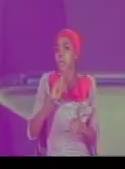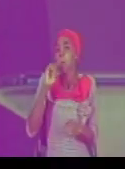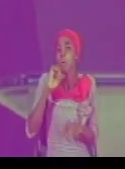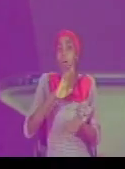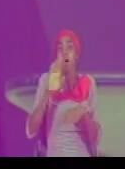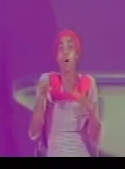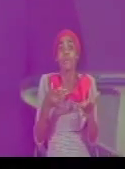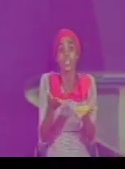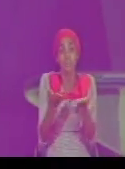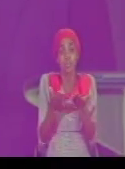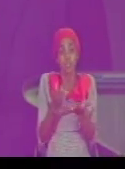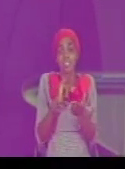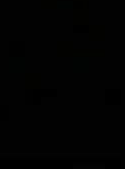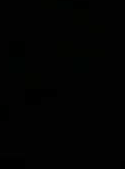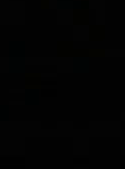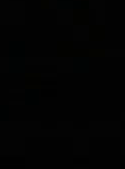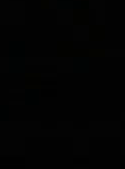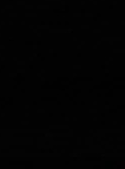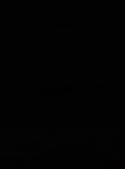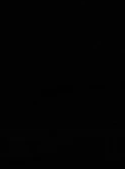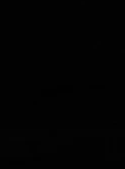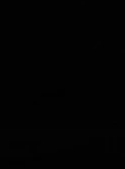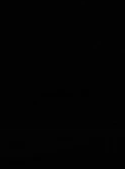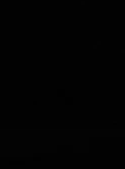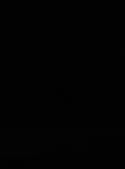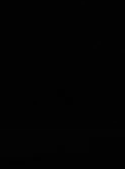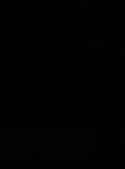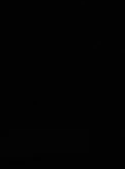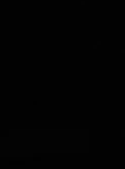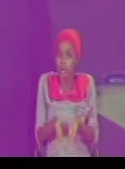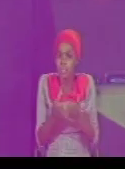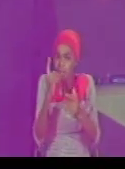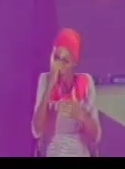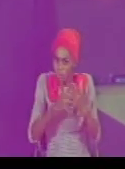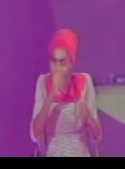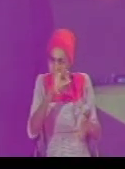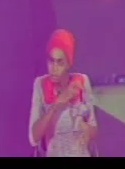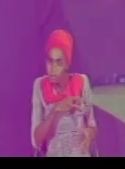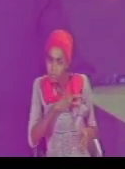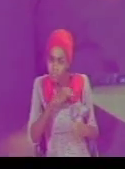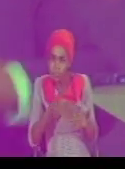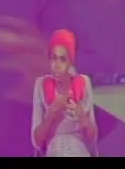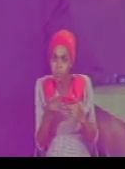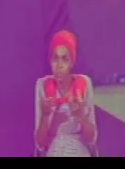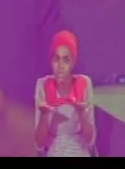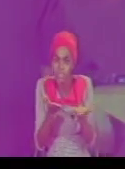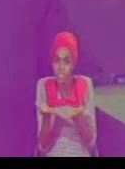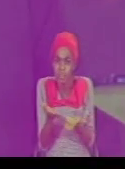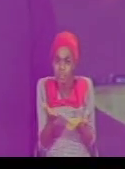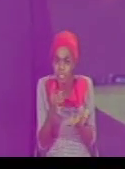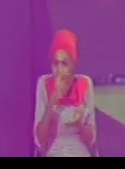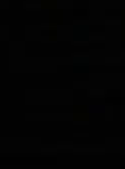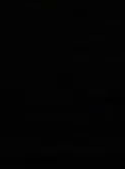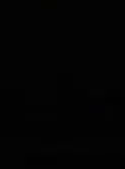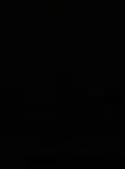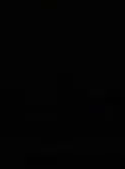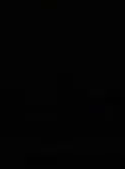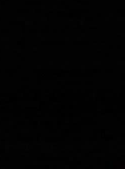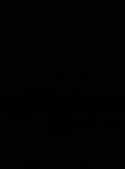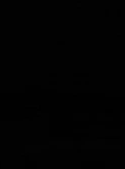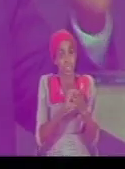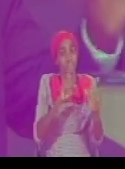them after the service, what did you get in? I mean, those people who are giving to dancing and